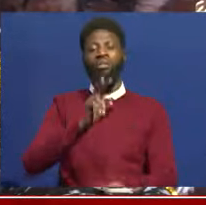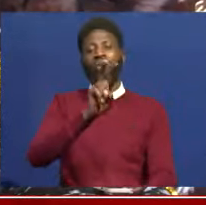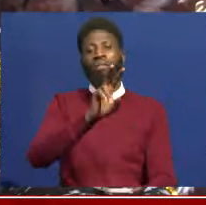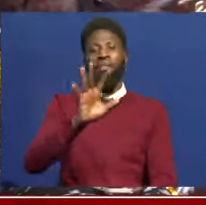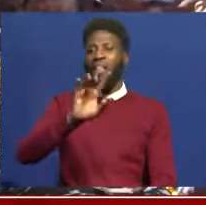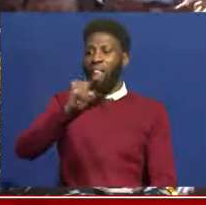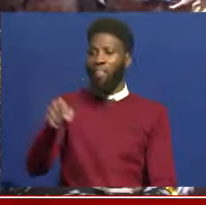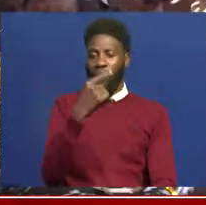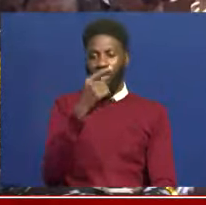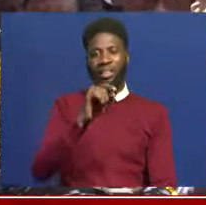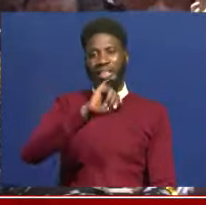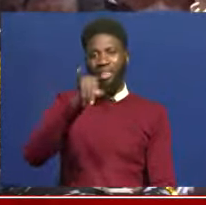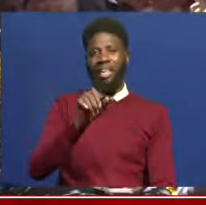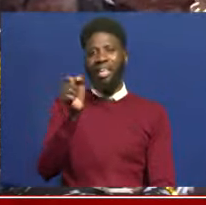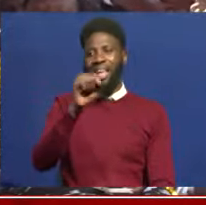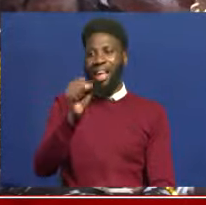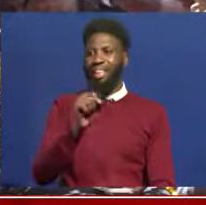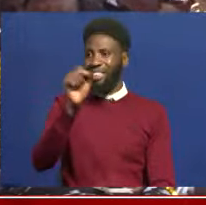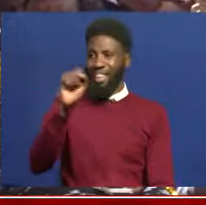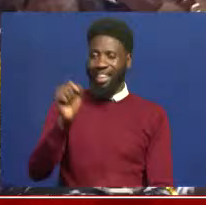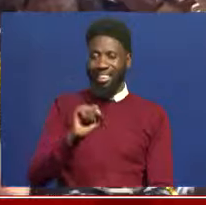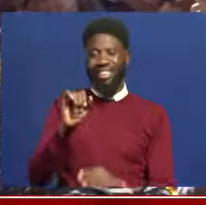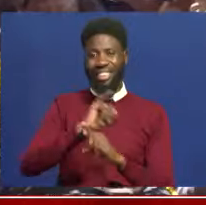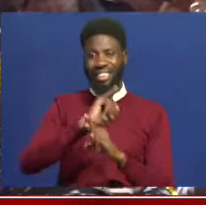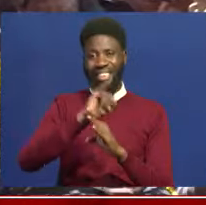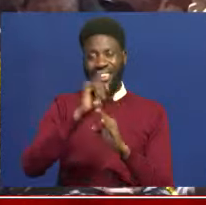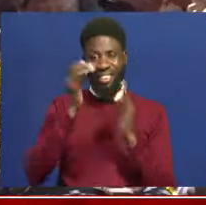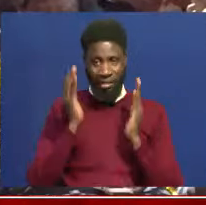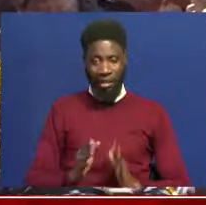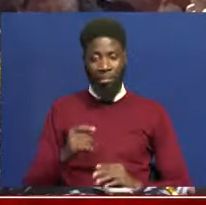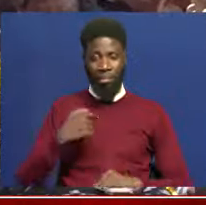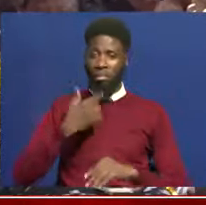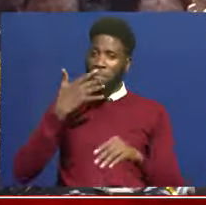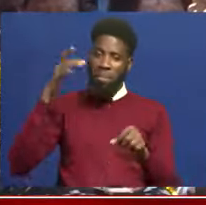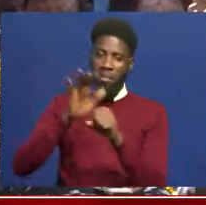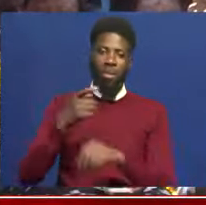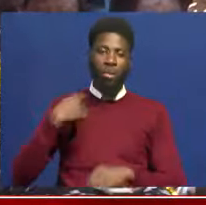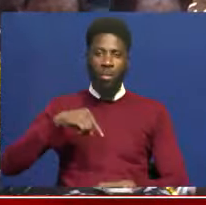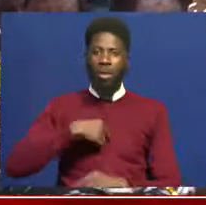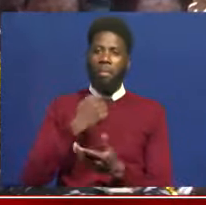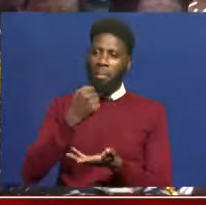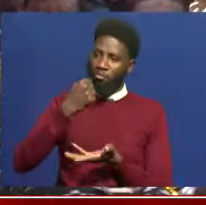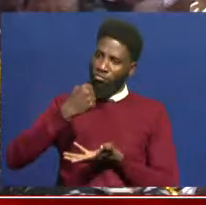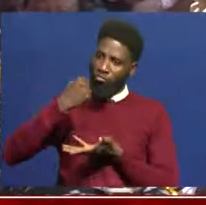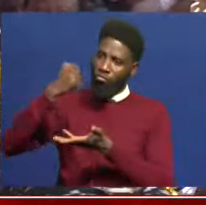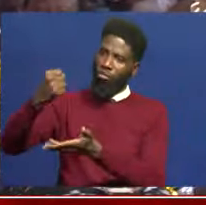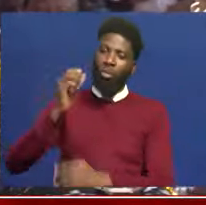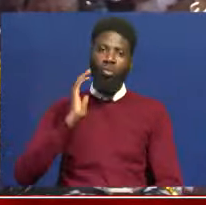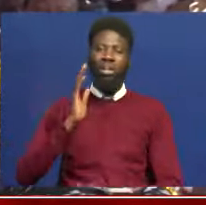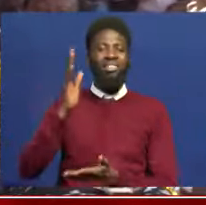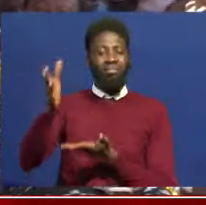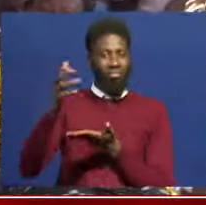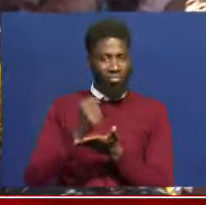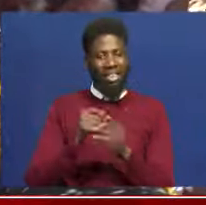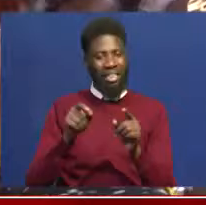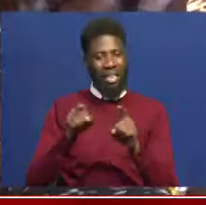25,000 JSS interns. Nataka niwahakikishie tunaweka pesa katika bajeti waajiriwe kama permanent and